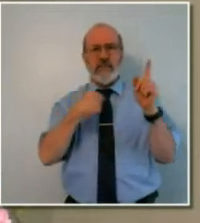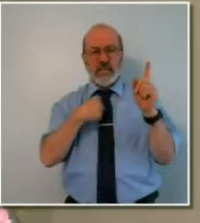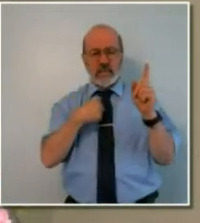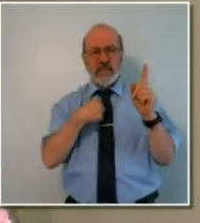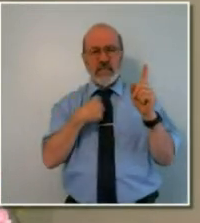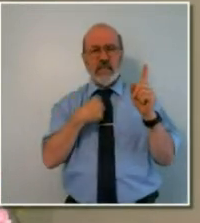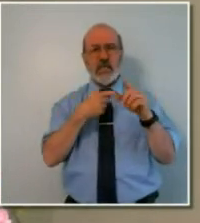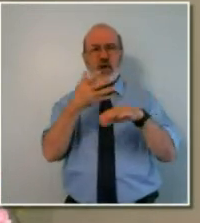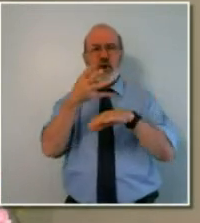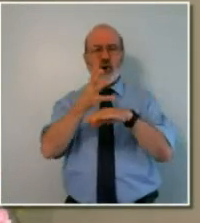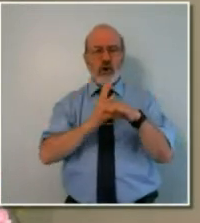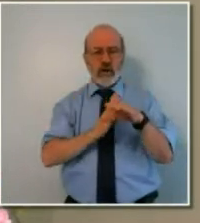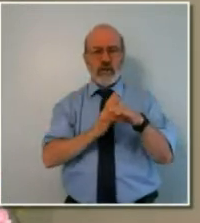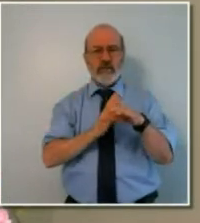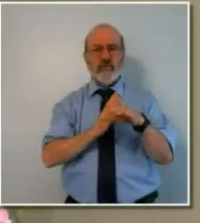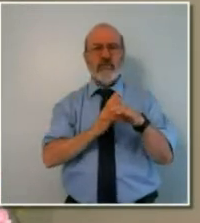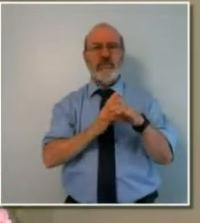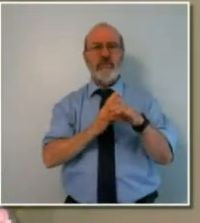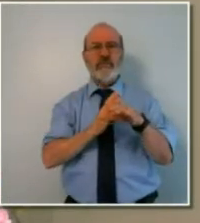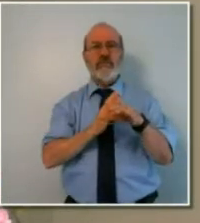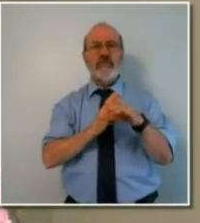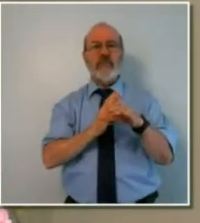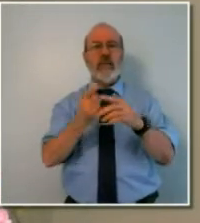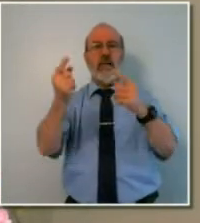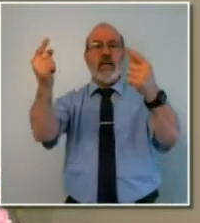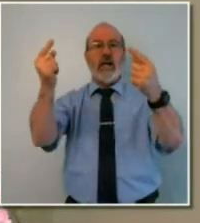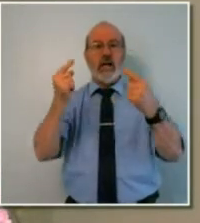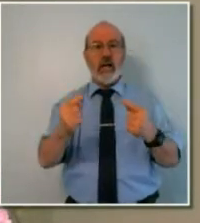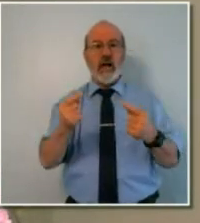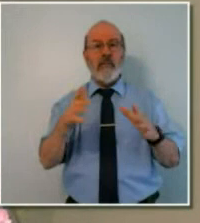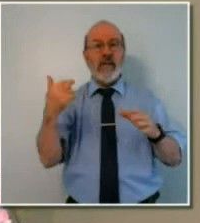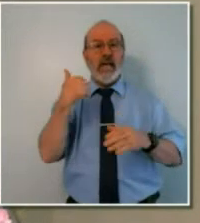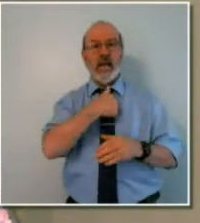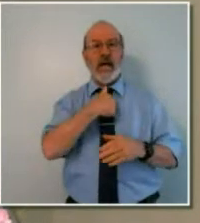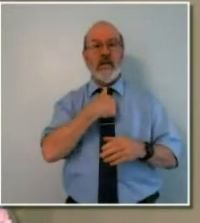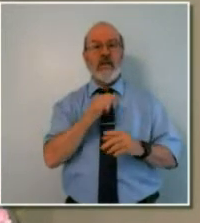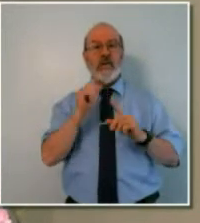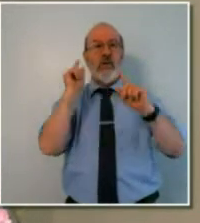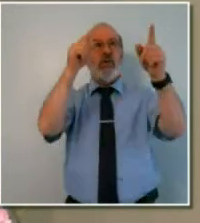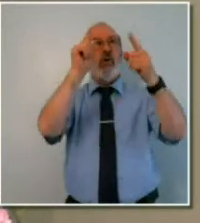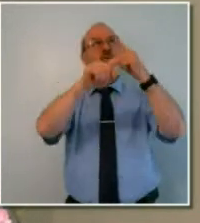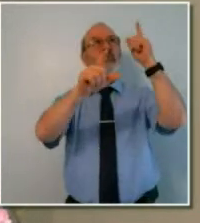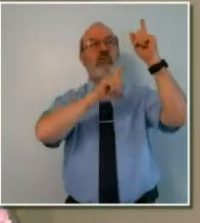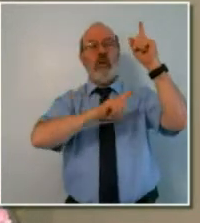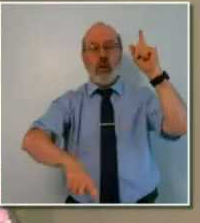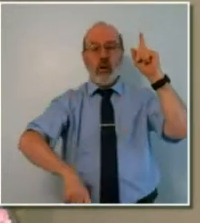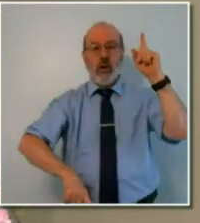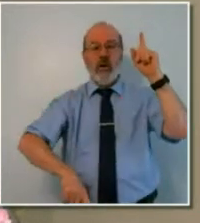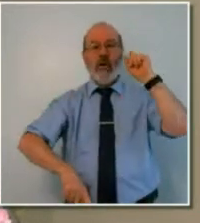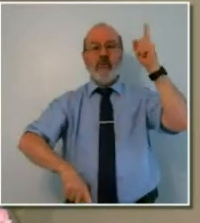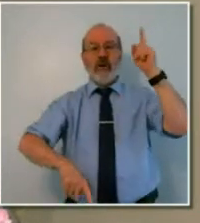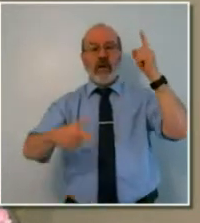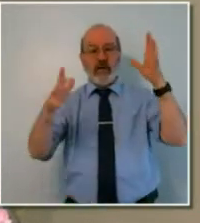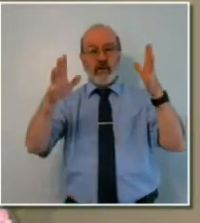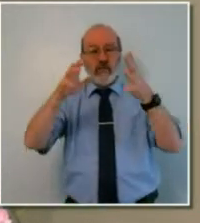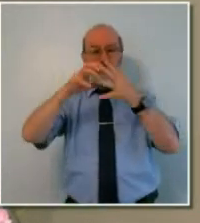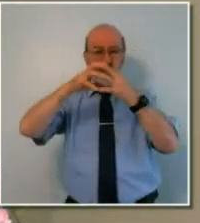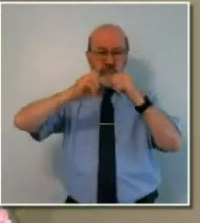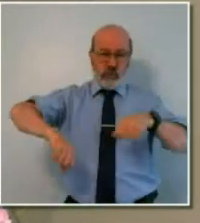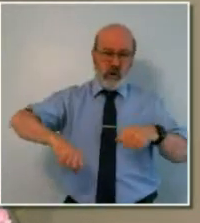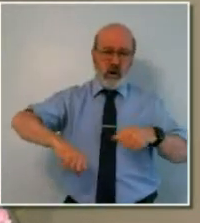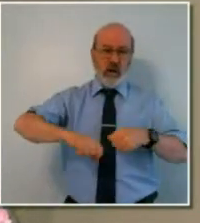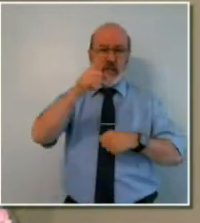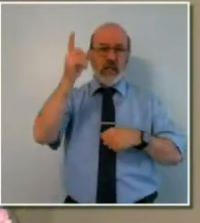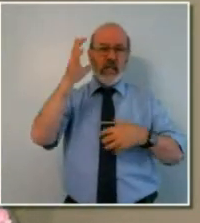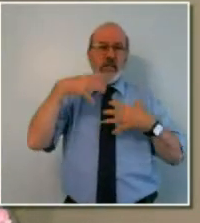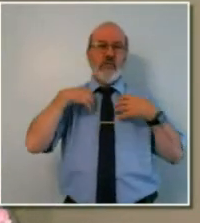early. Come, let us return unto the Lord, for he hath torn, and he will